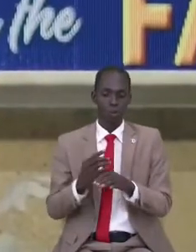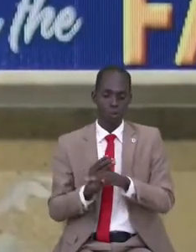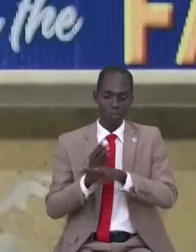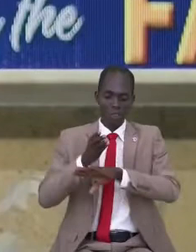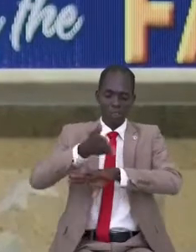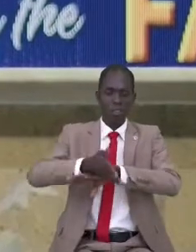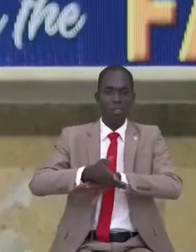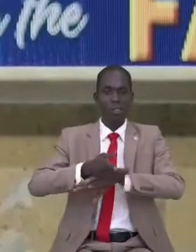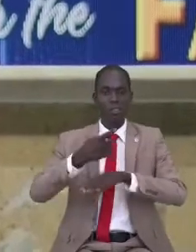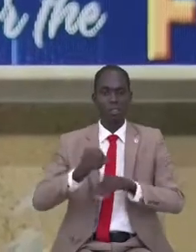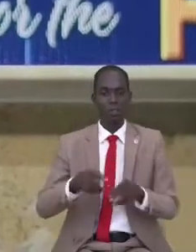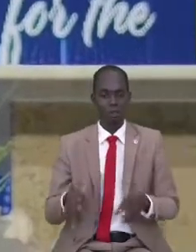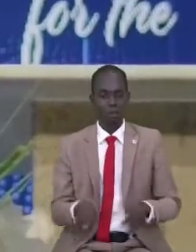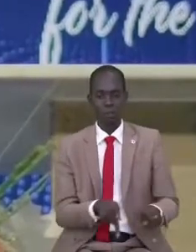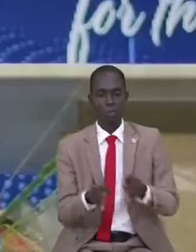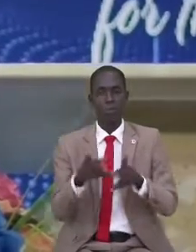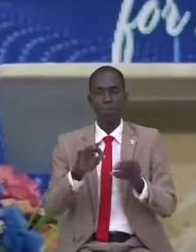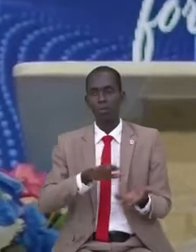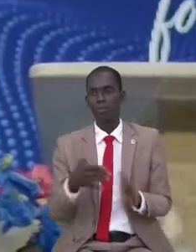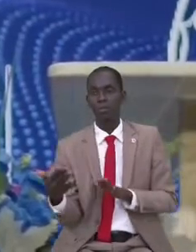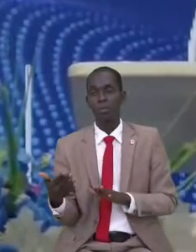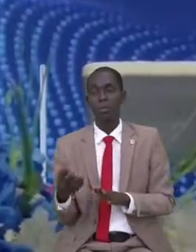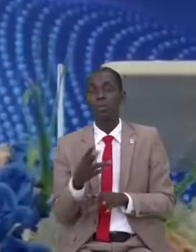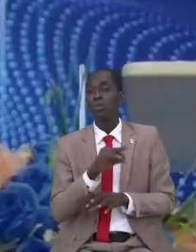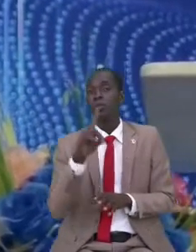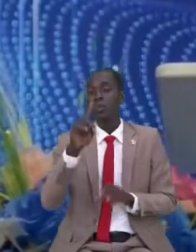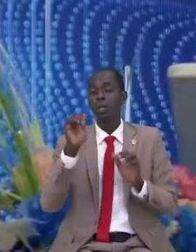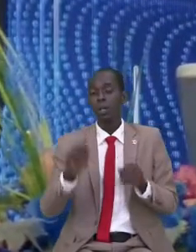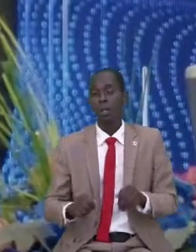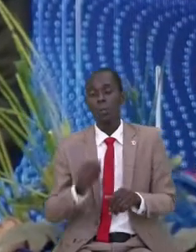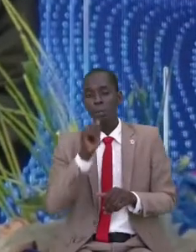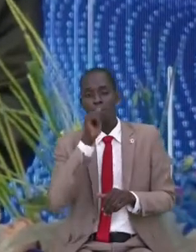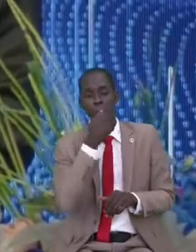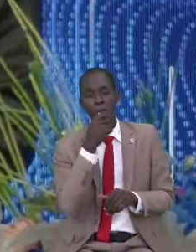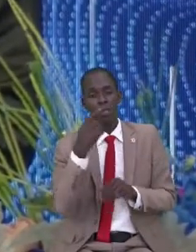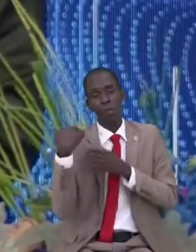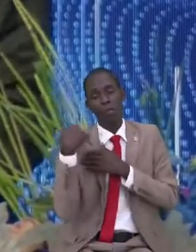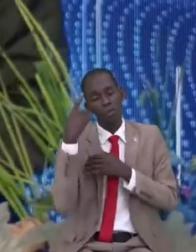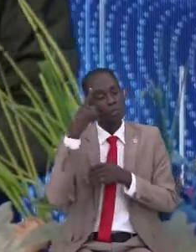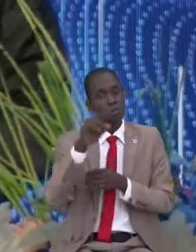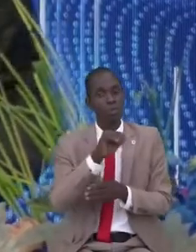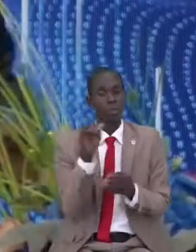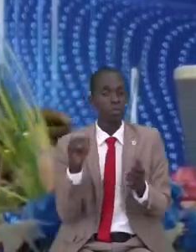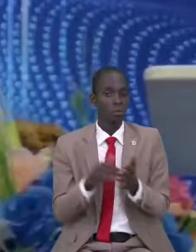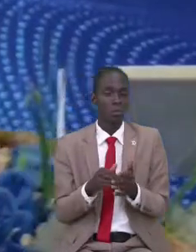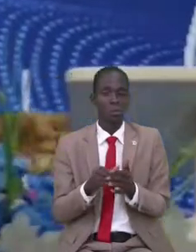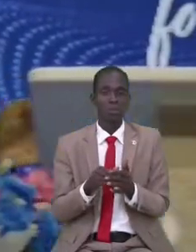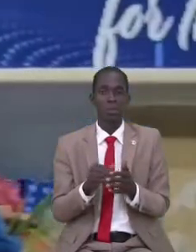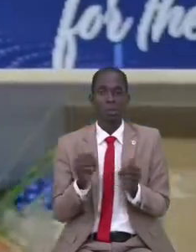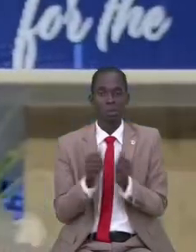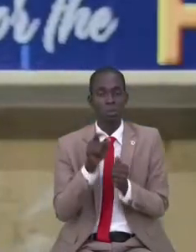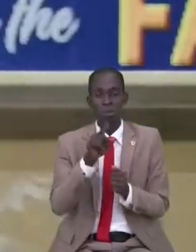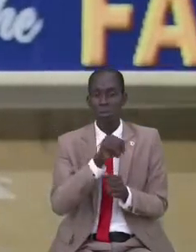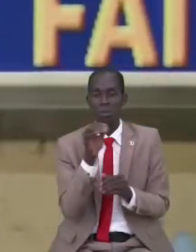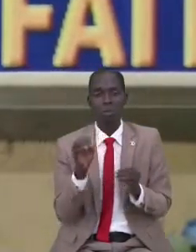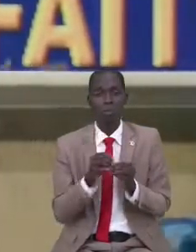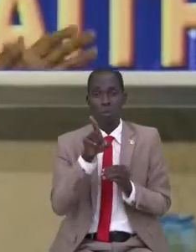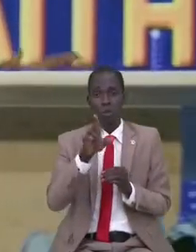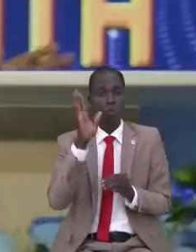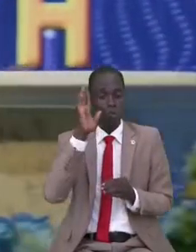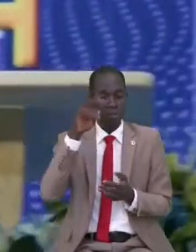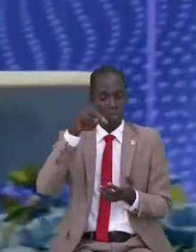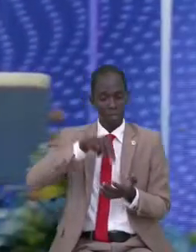of death, nobody can bear the burden for you or with you. You will stand at